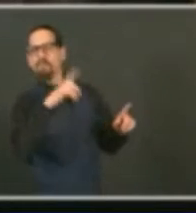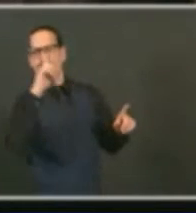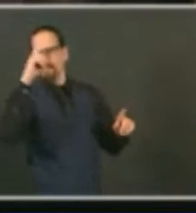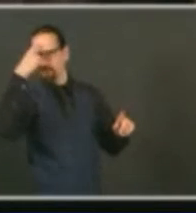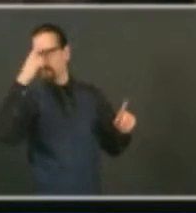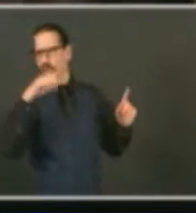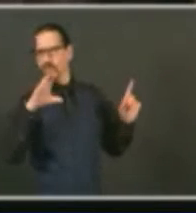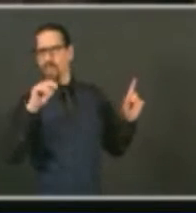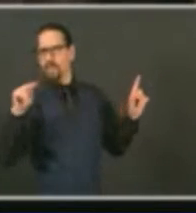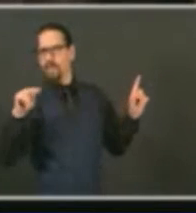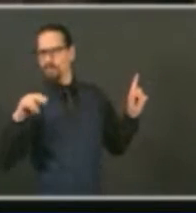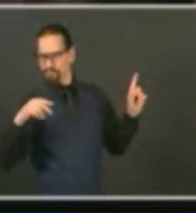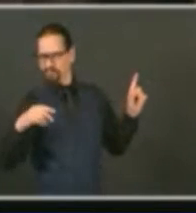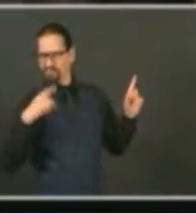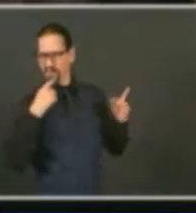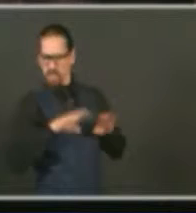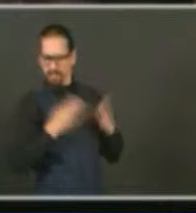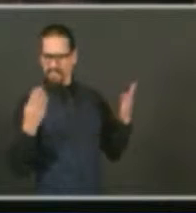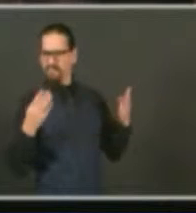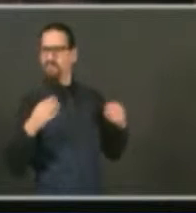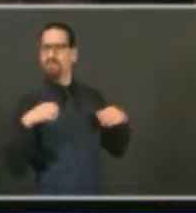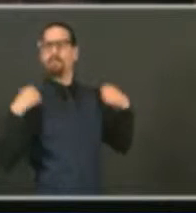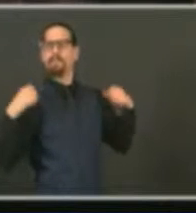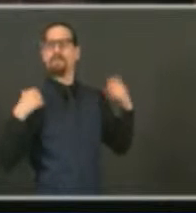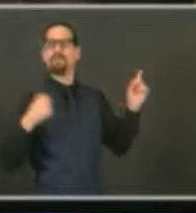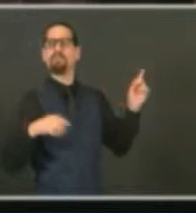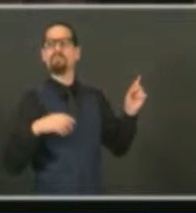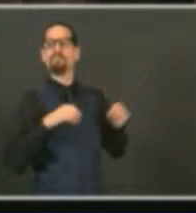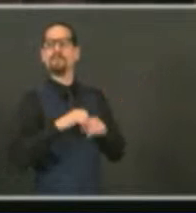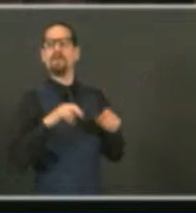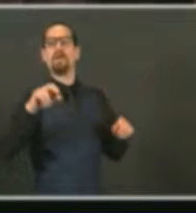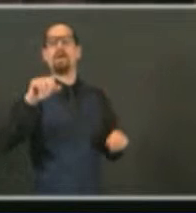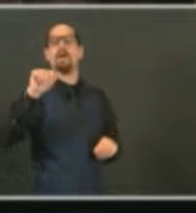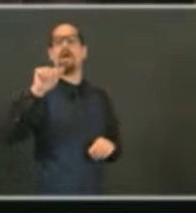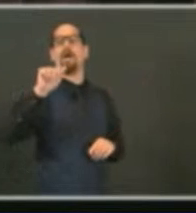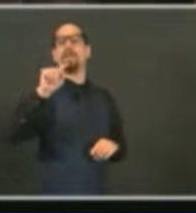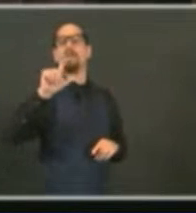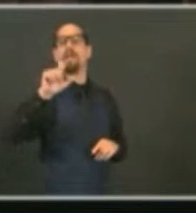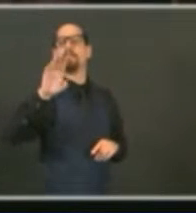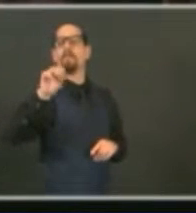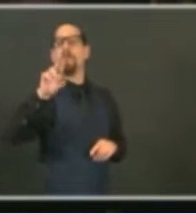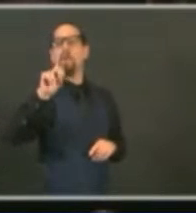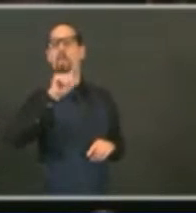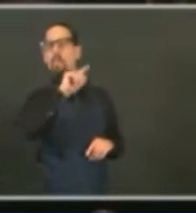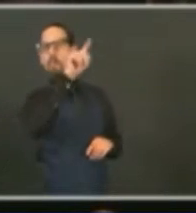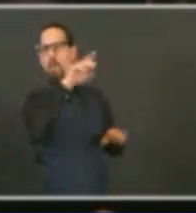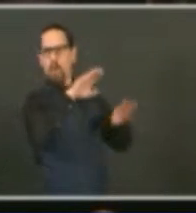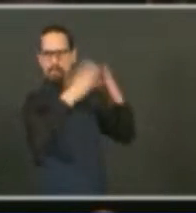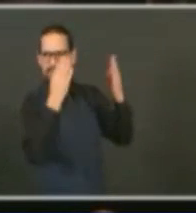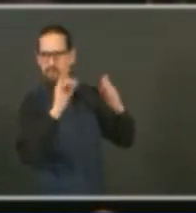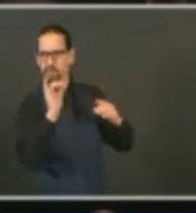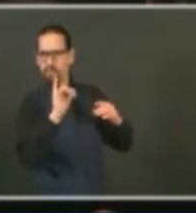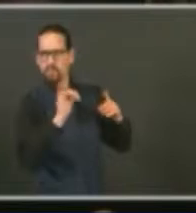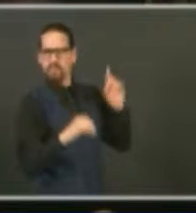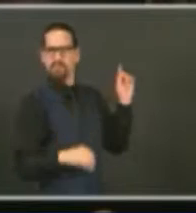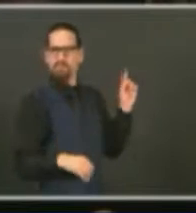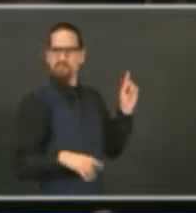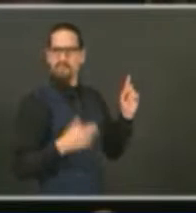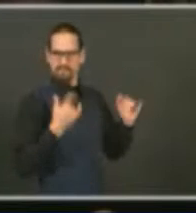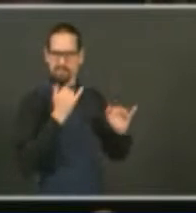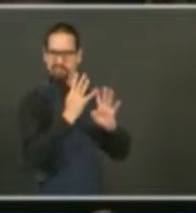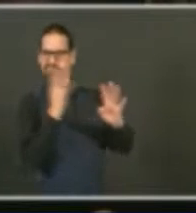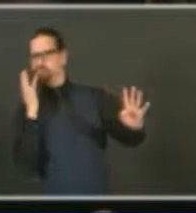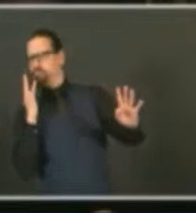I'm told last night in North Attleboro, there's an Anytime Fitness. There was a line to get in and the lot was filled with Rhode Island